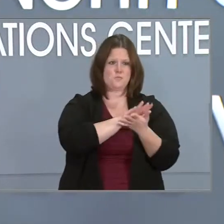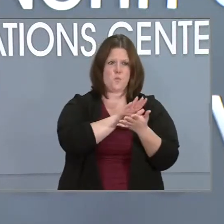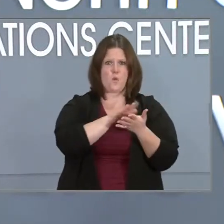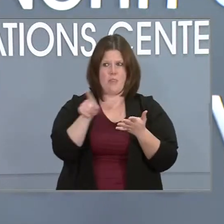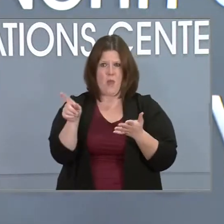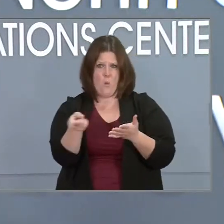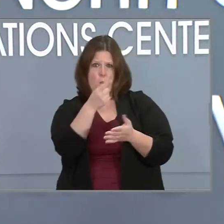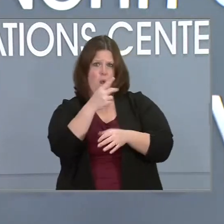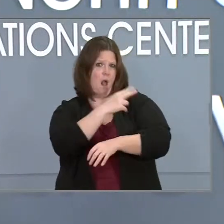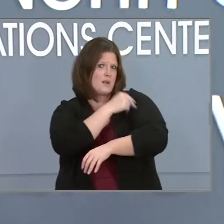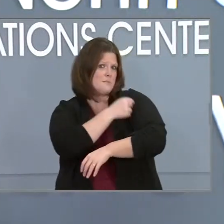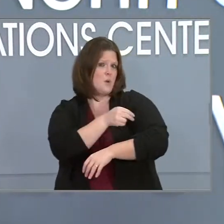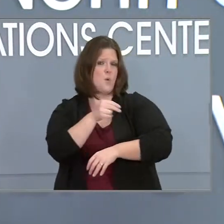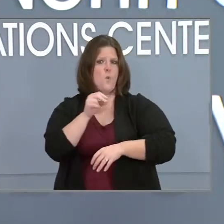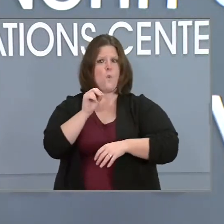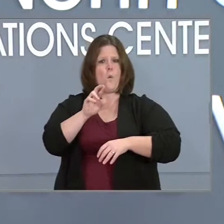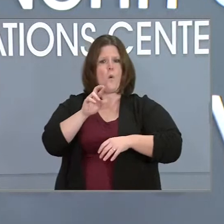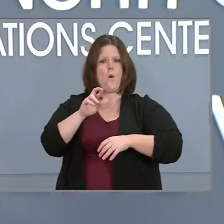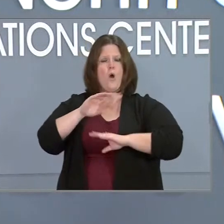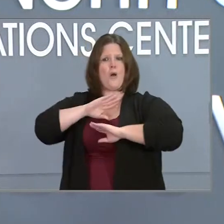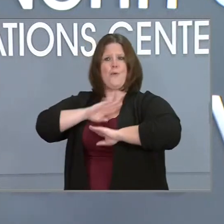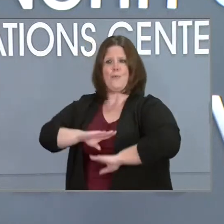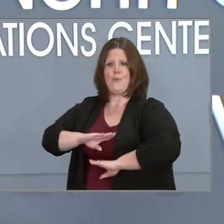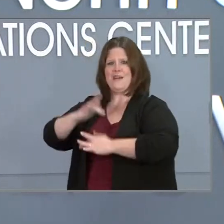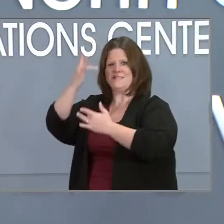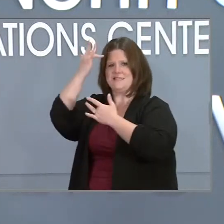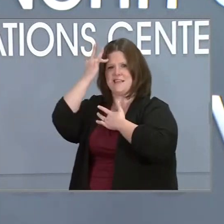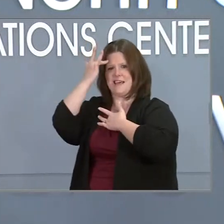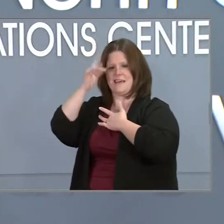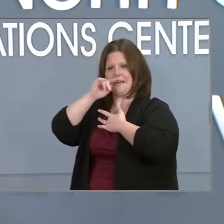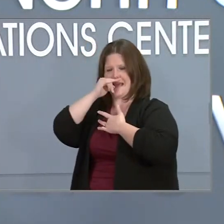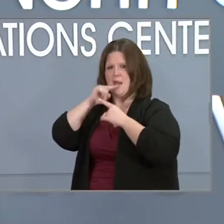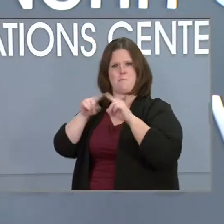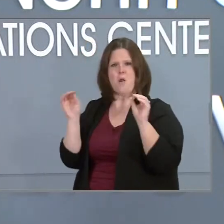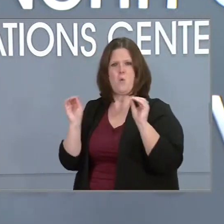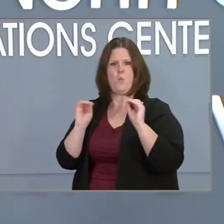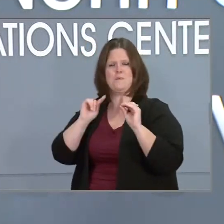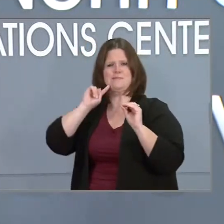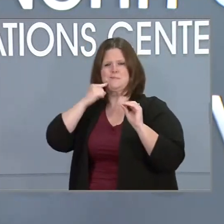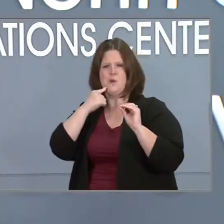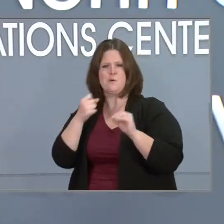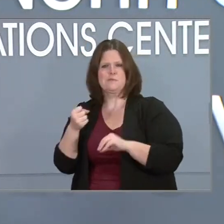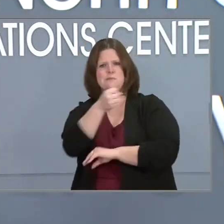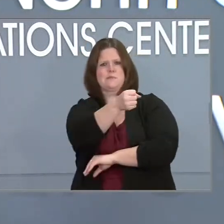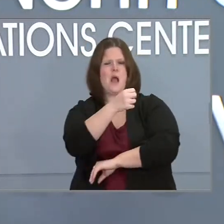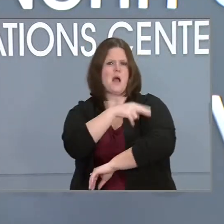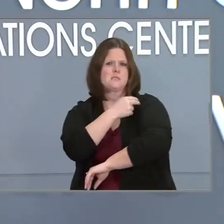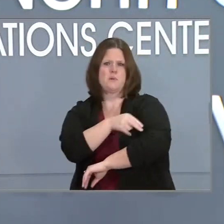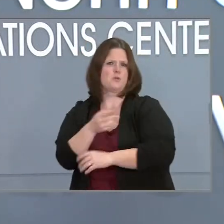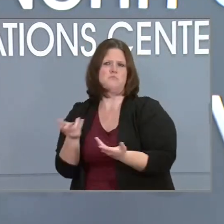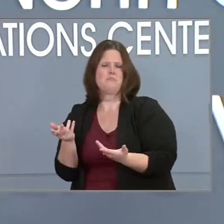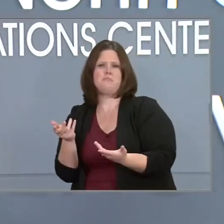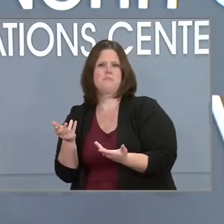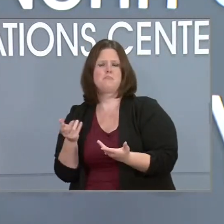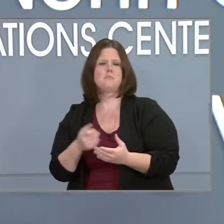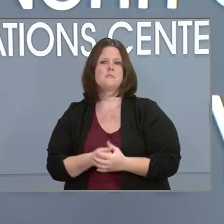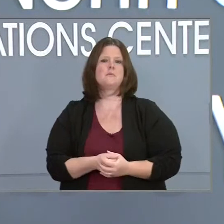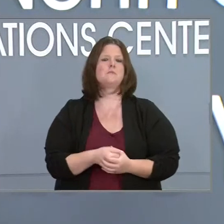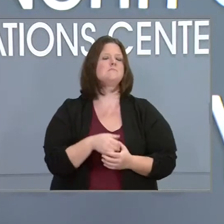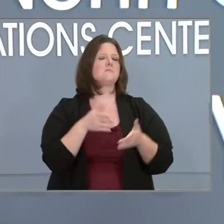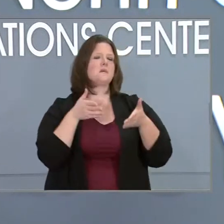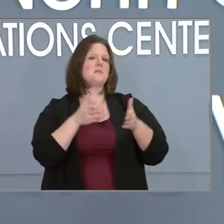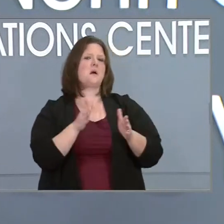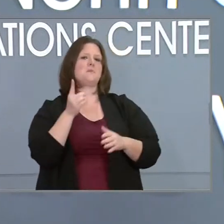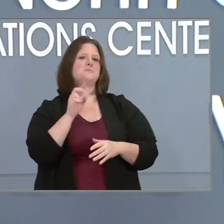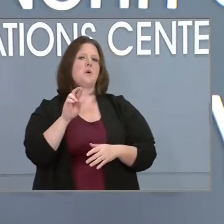have a lot of kids that are getting sick, which happens in school when there's not COVID. So what do we know about that? I'll let Dr. Cohen address this